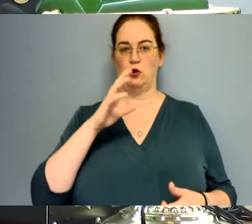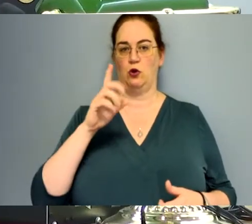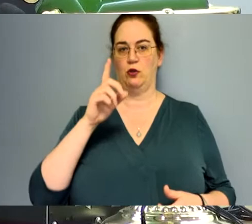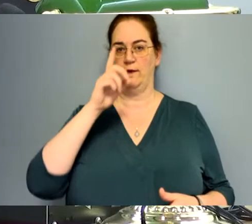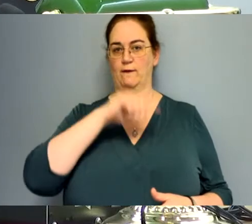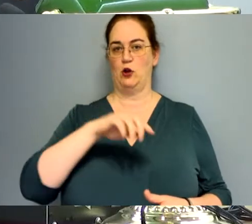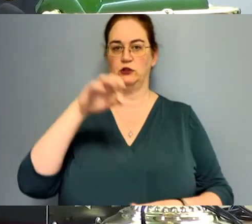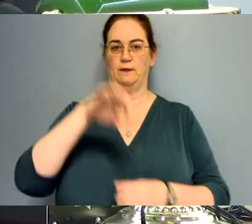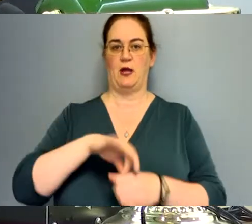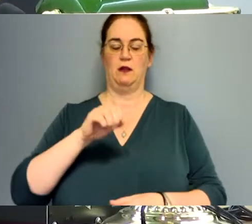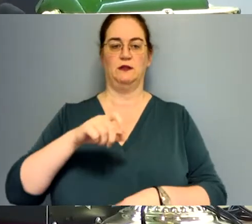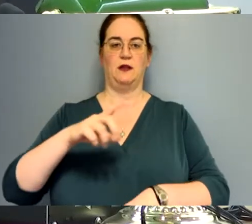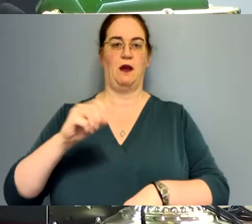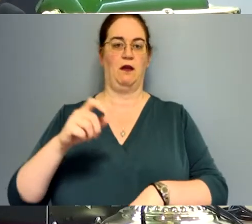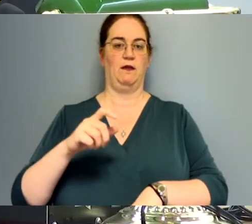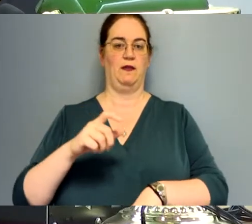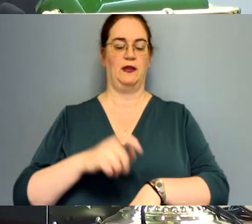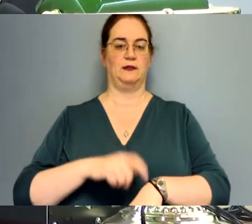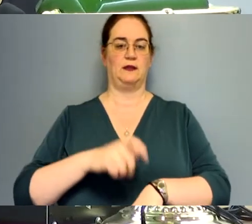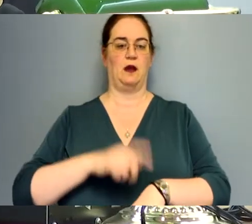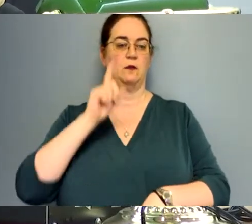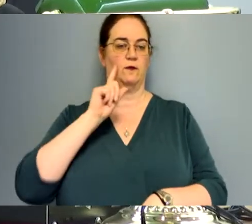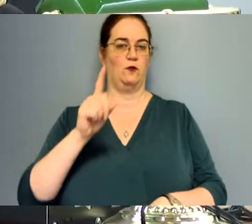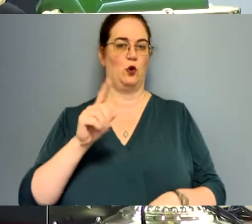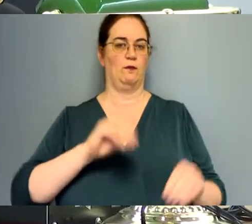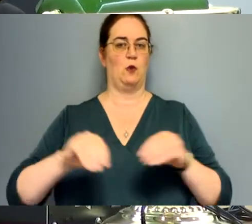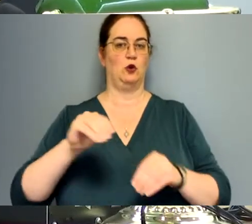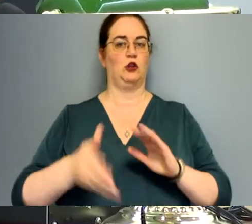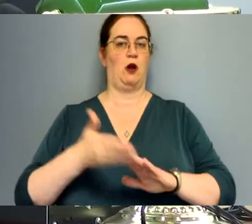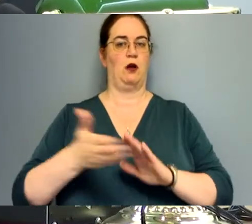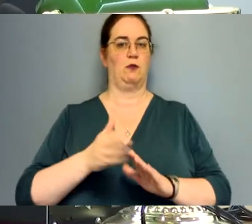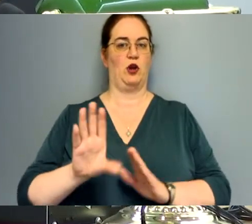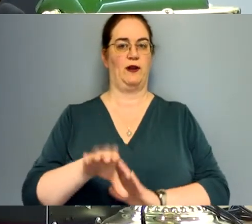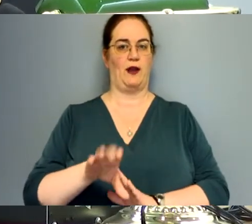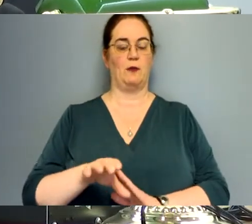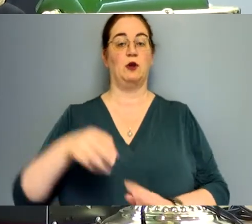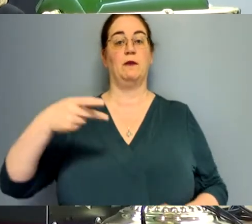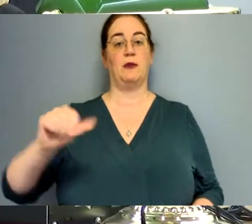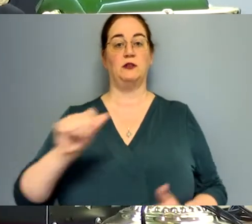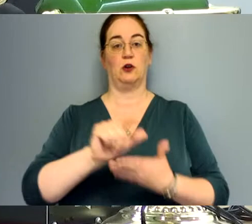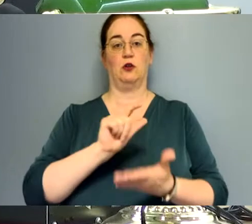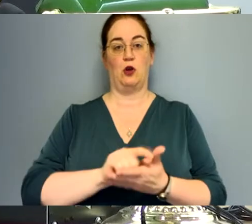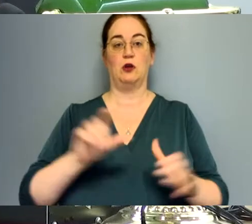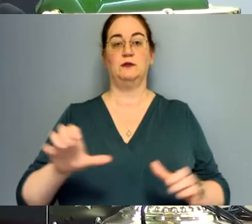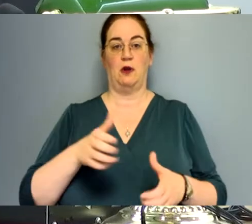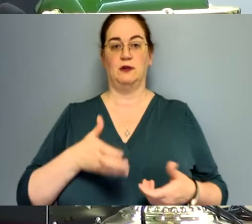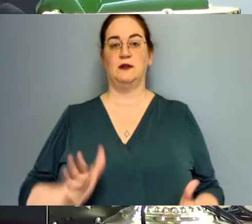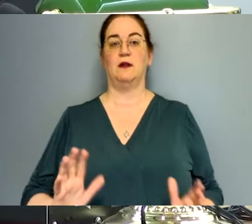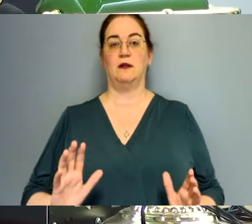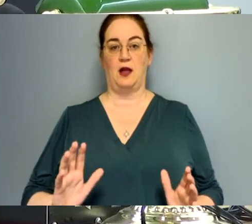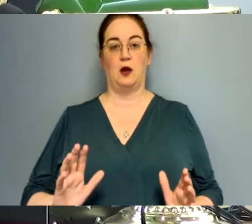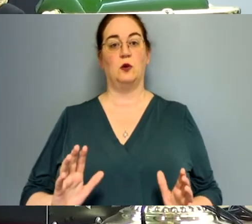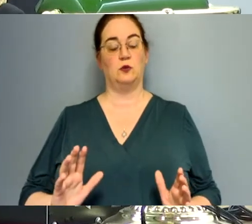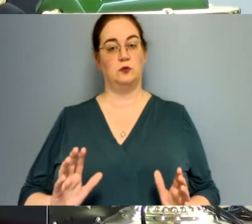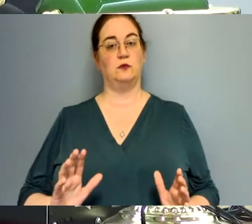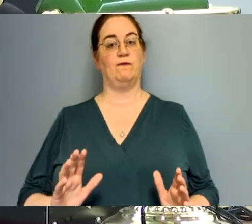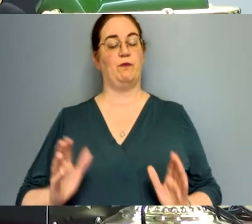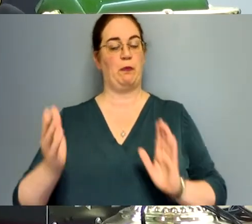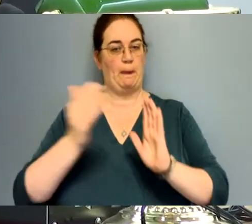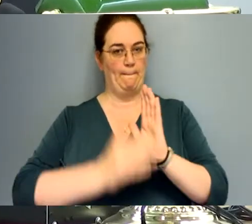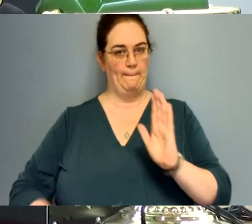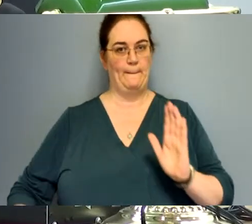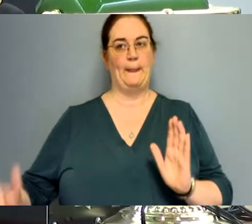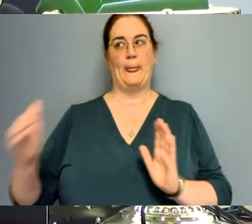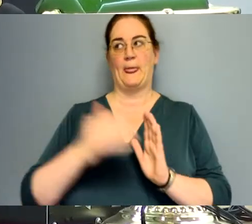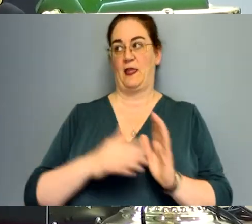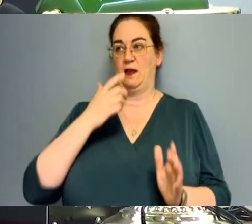ballots and time or motion-operated cameras. Pennsylvania law does allow, this has been repeatedly